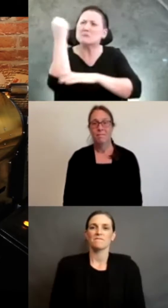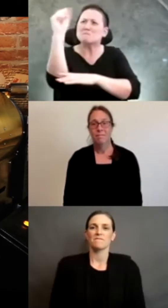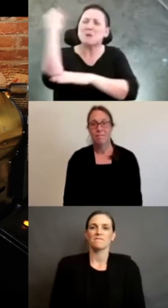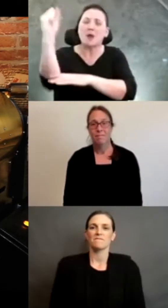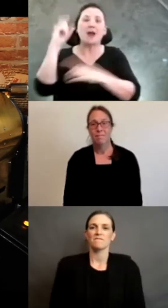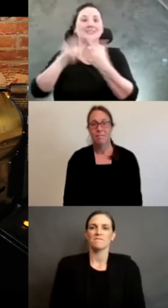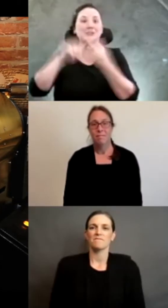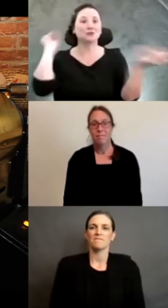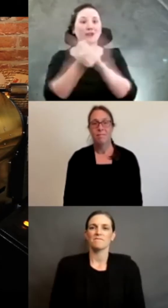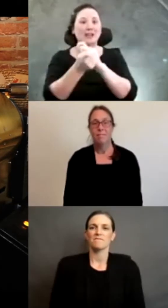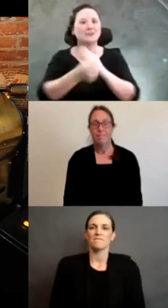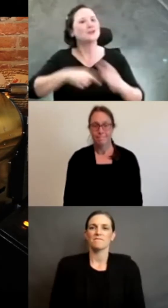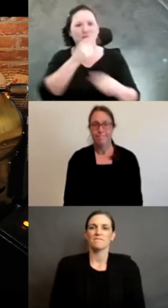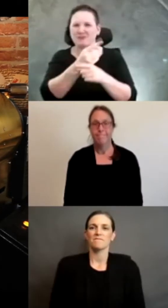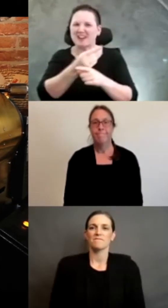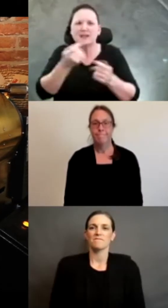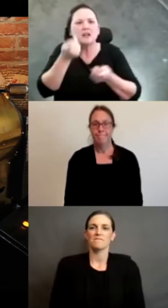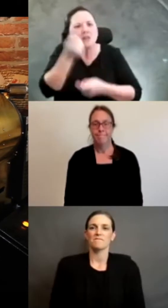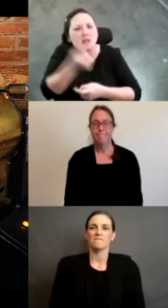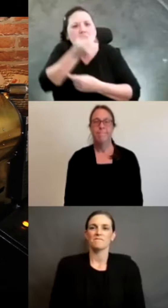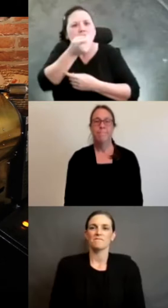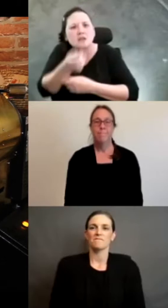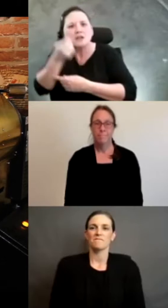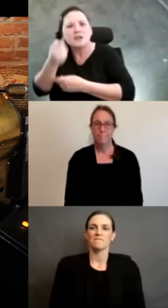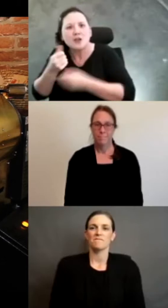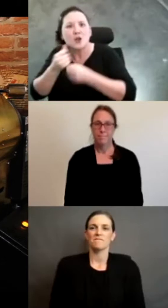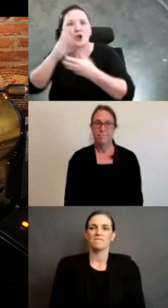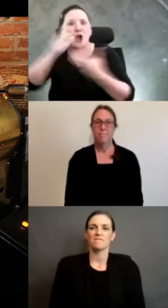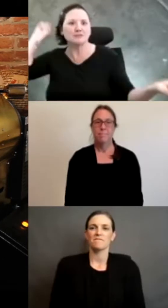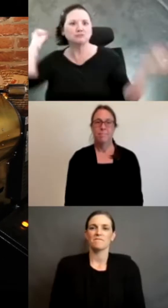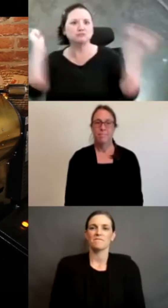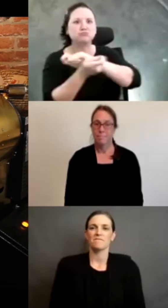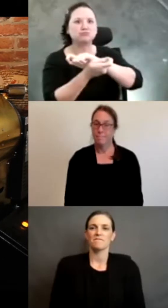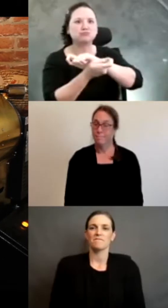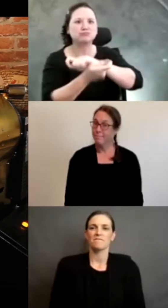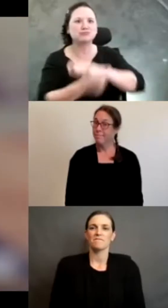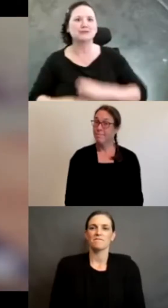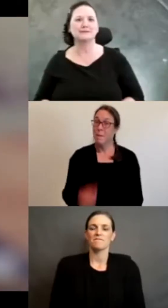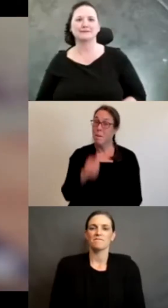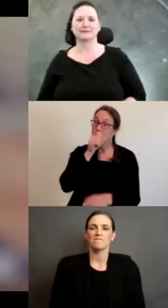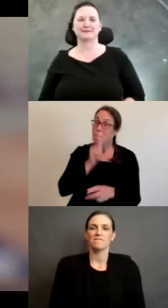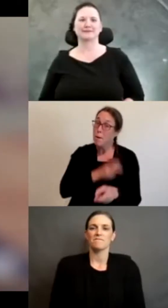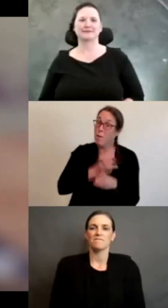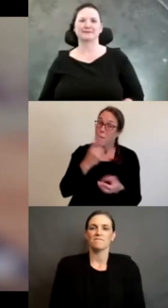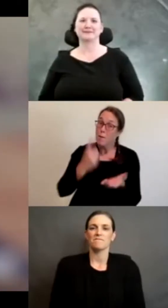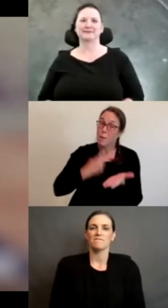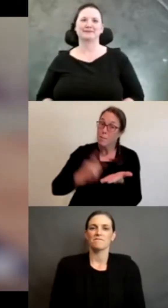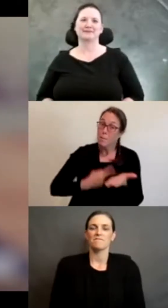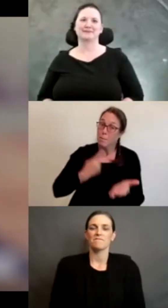small victories of progress that build to the big changes, Hank. Patience is hard sometimes.